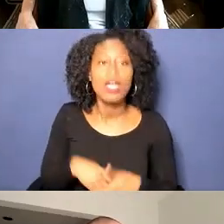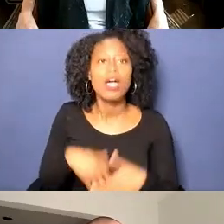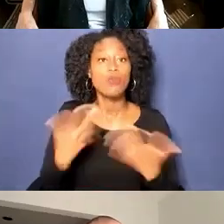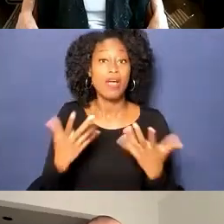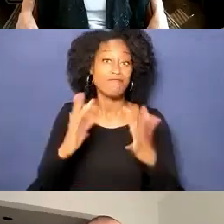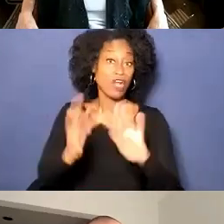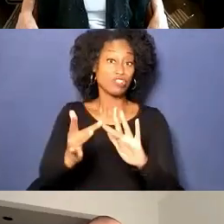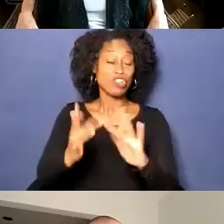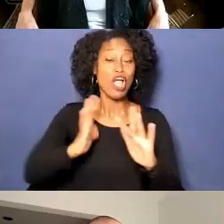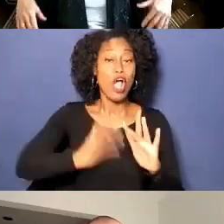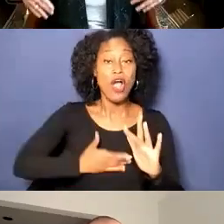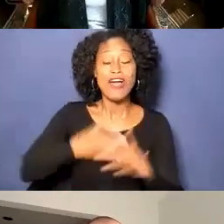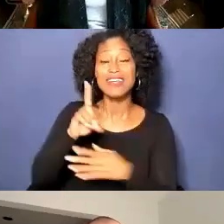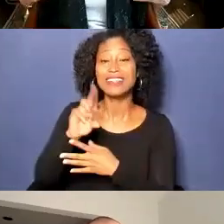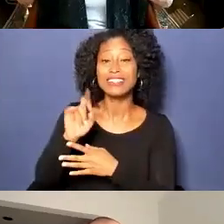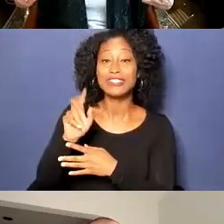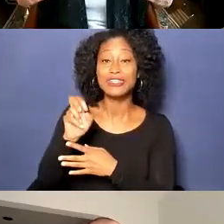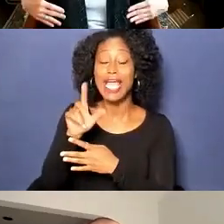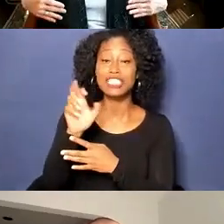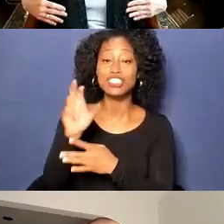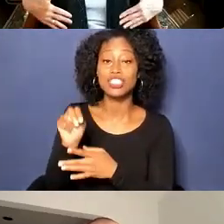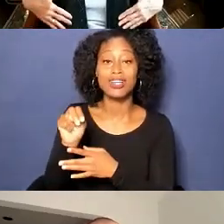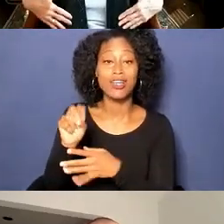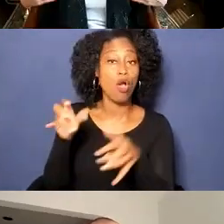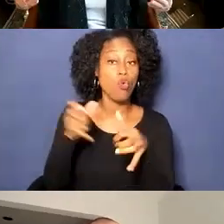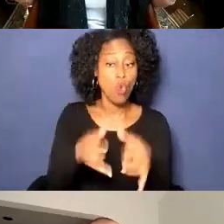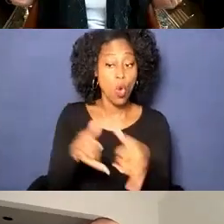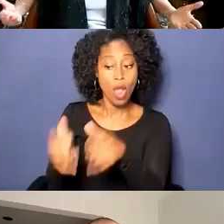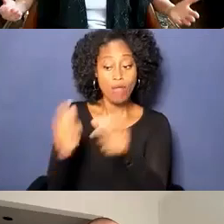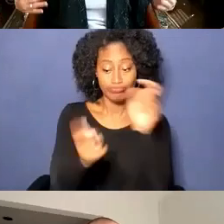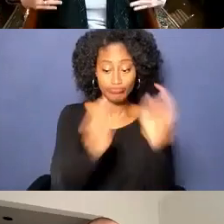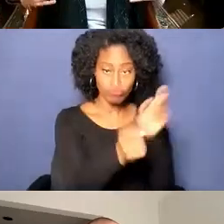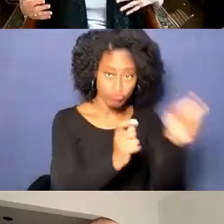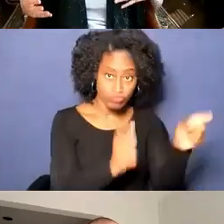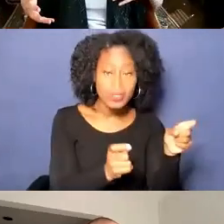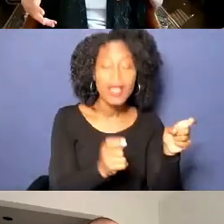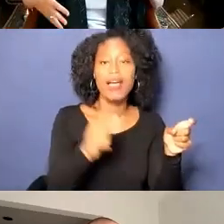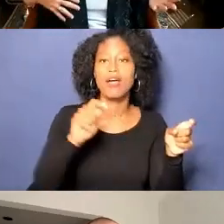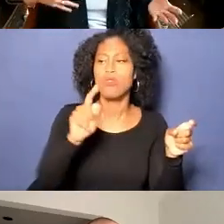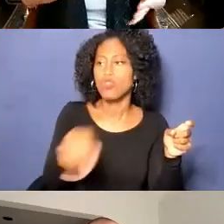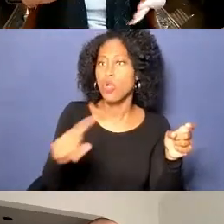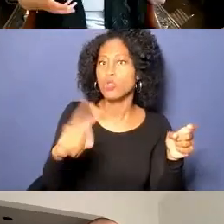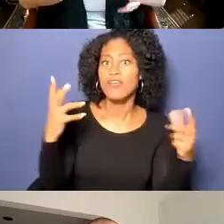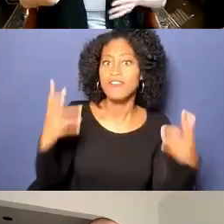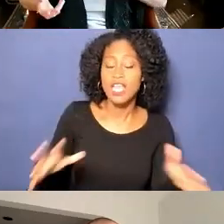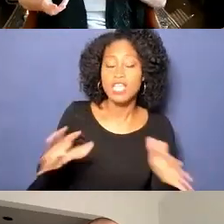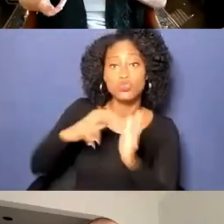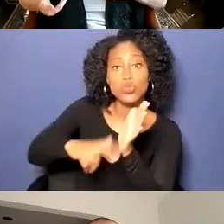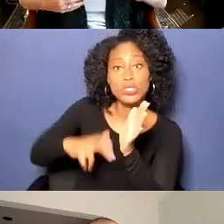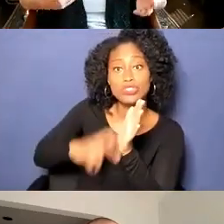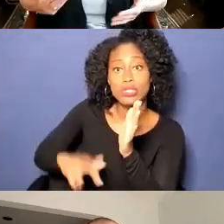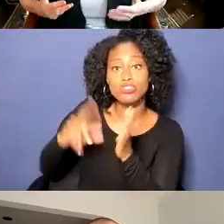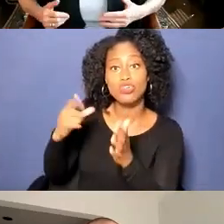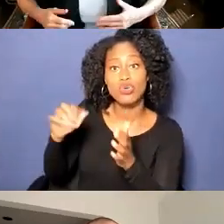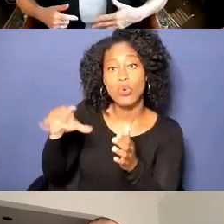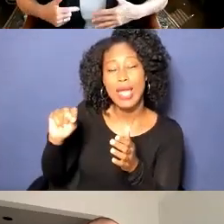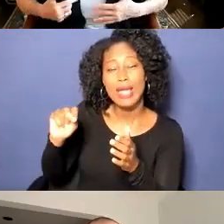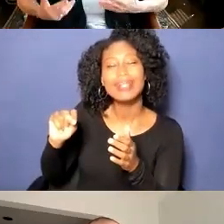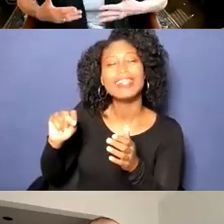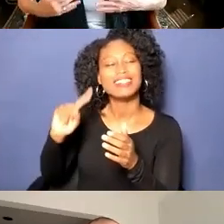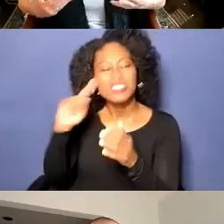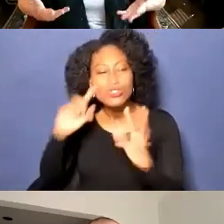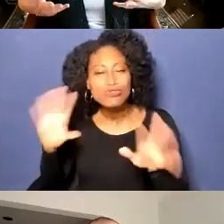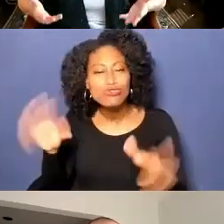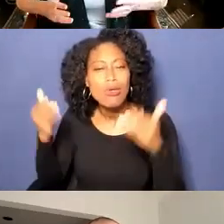dissertation awardees and those who have completed research grants to kind of create that synergism about